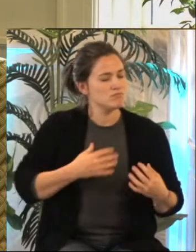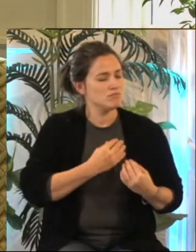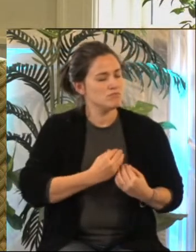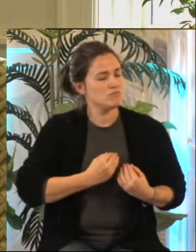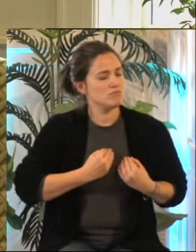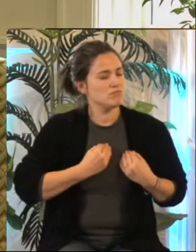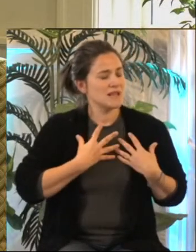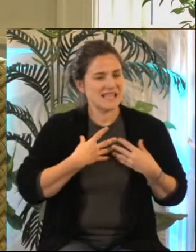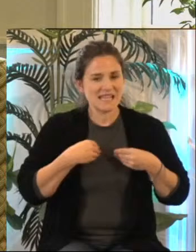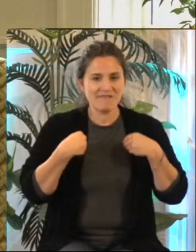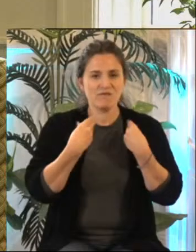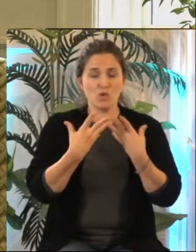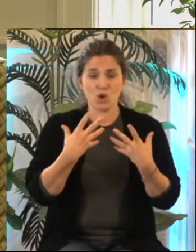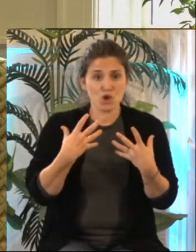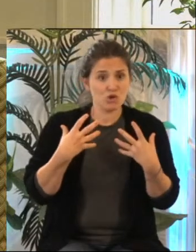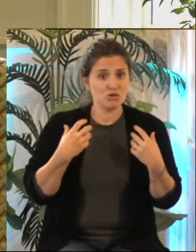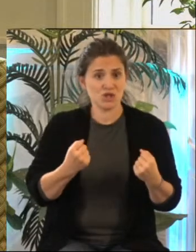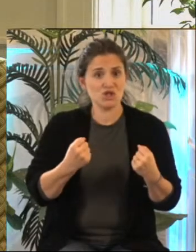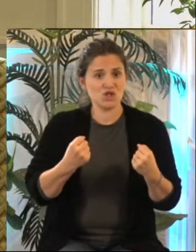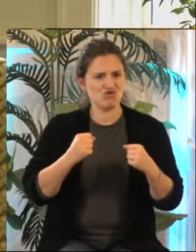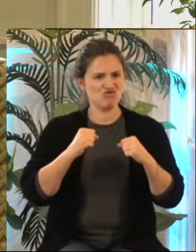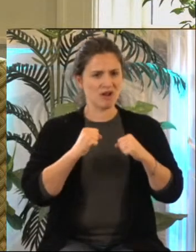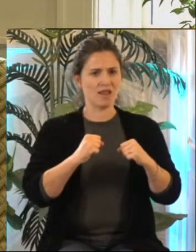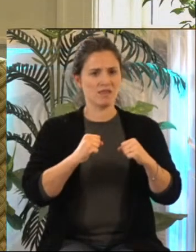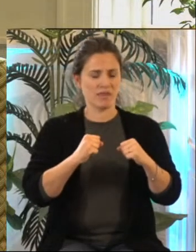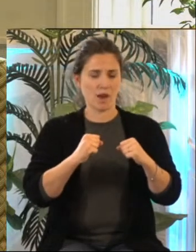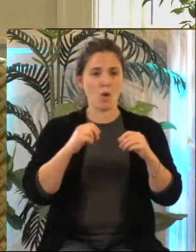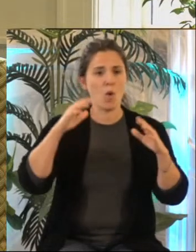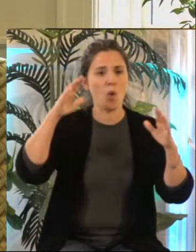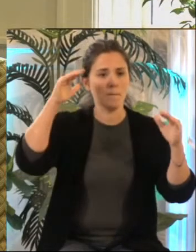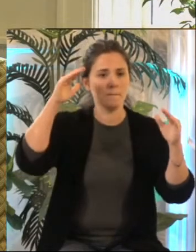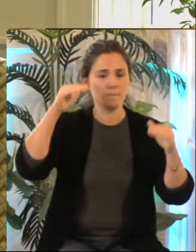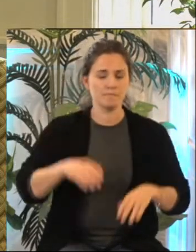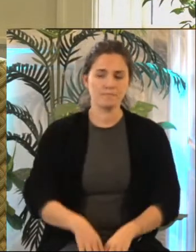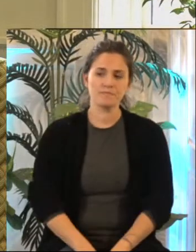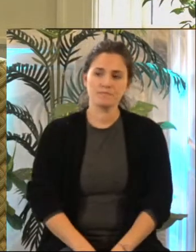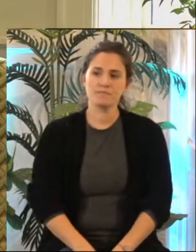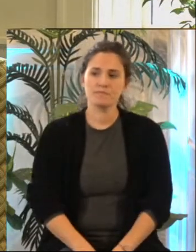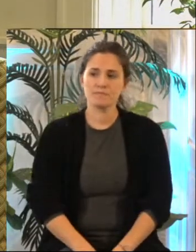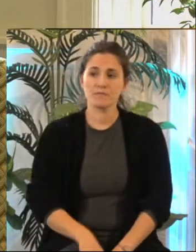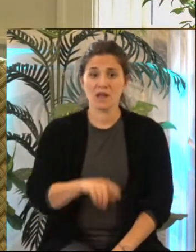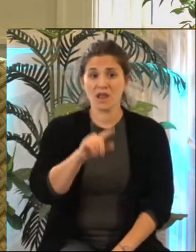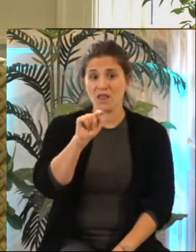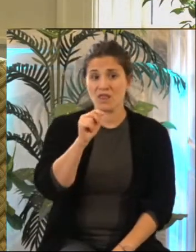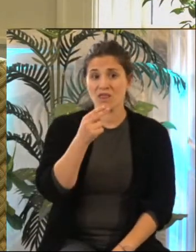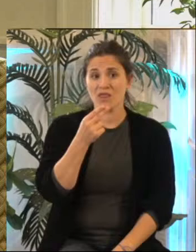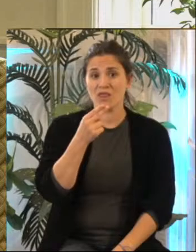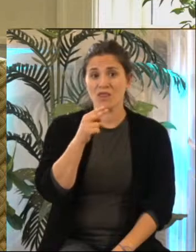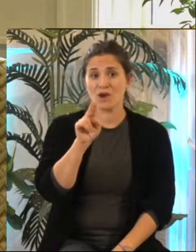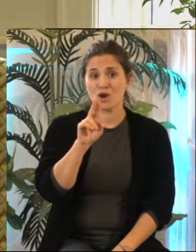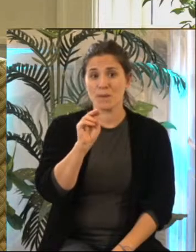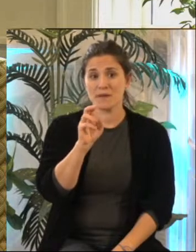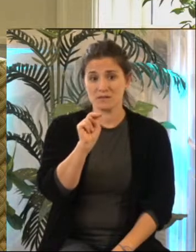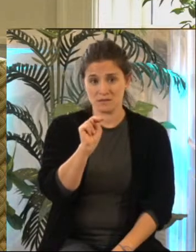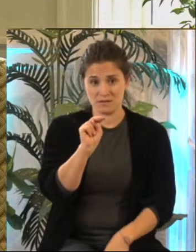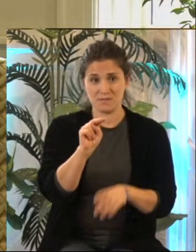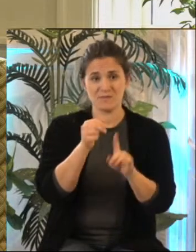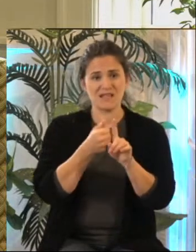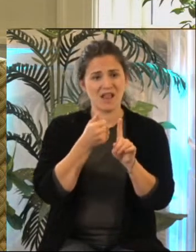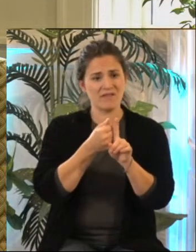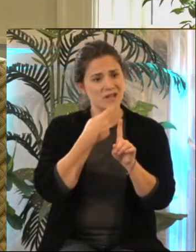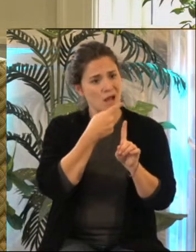fear, and hope to despair. Thurman advises us to take time every single